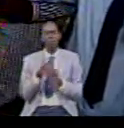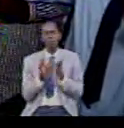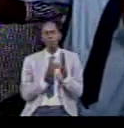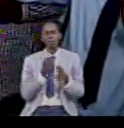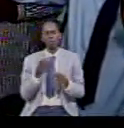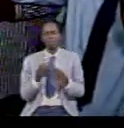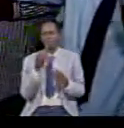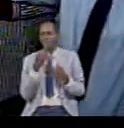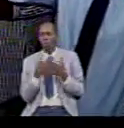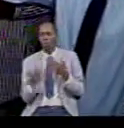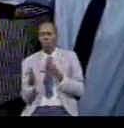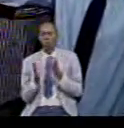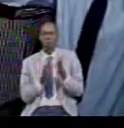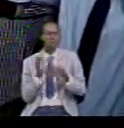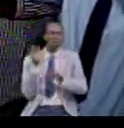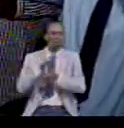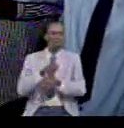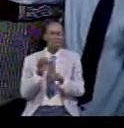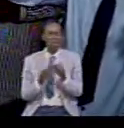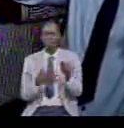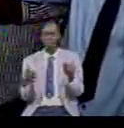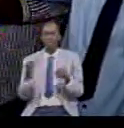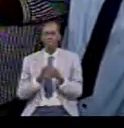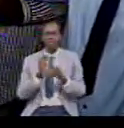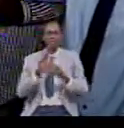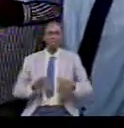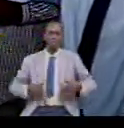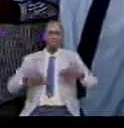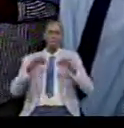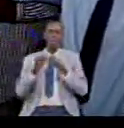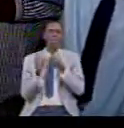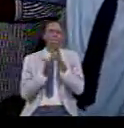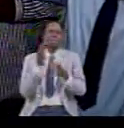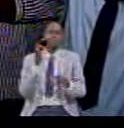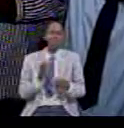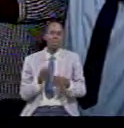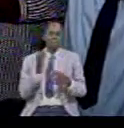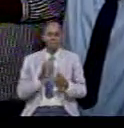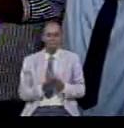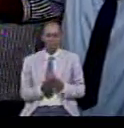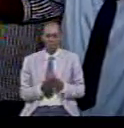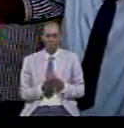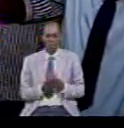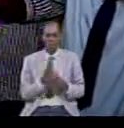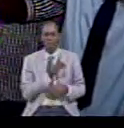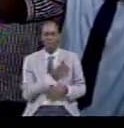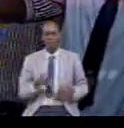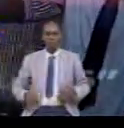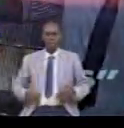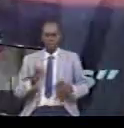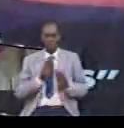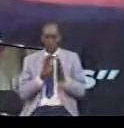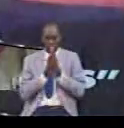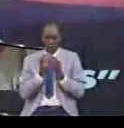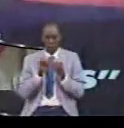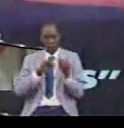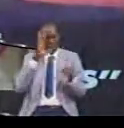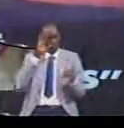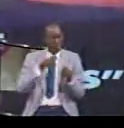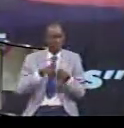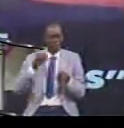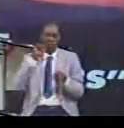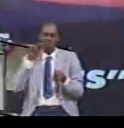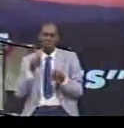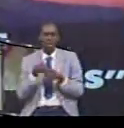of Jesus conquers everything in your life in Jesus' name. Lord, I pray every brother here, every sister